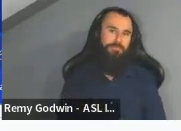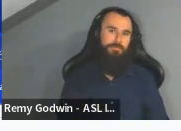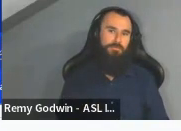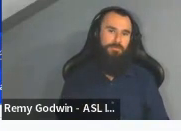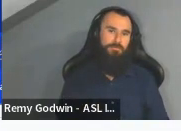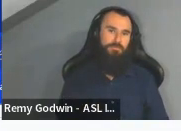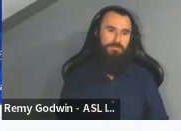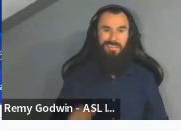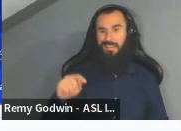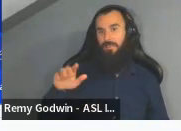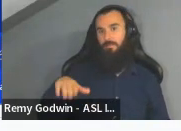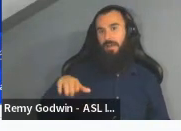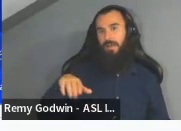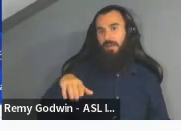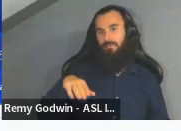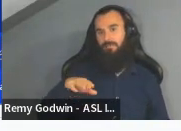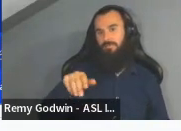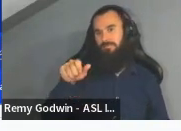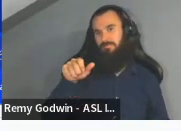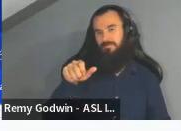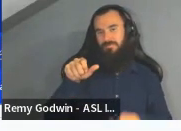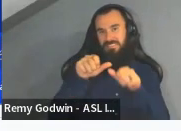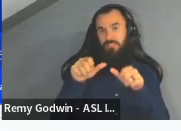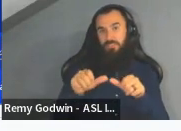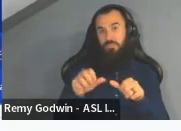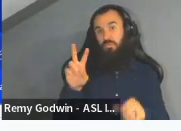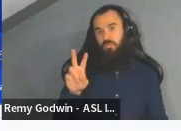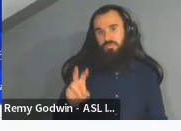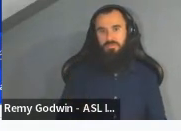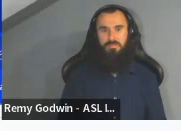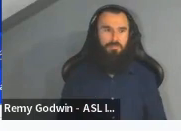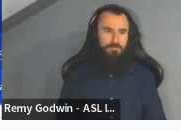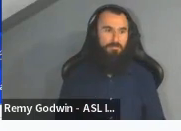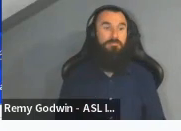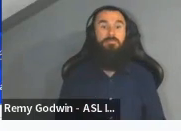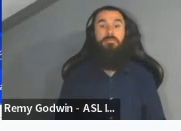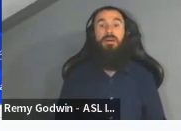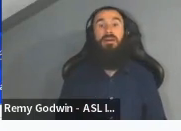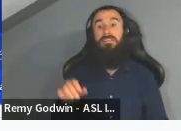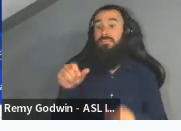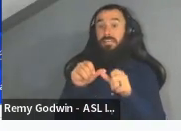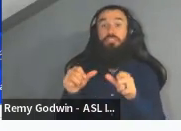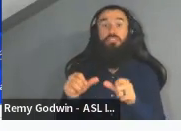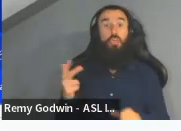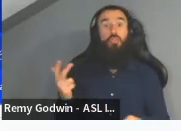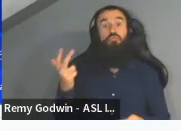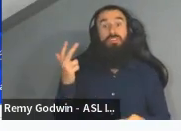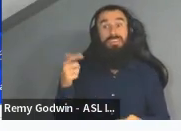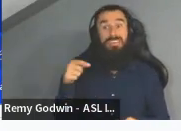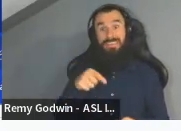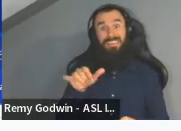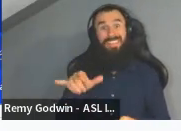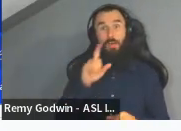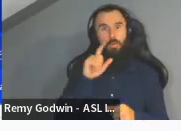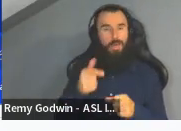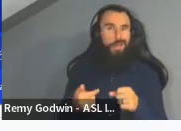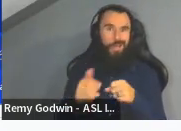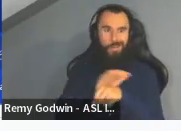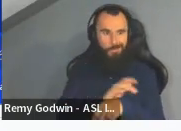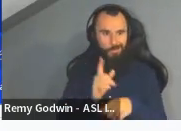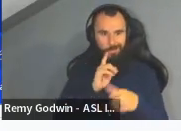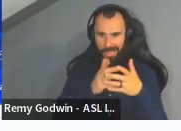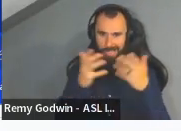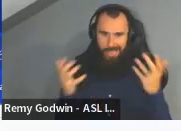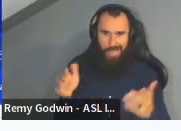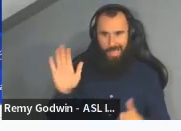at the bottom of section 2. So moving on to section 3, this covers a lot of what Pam just